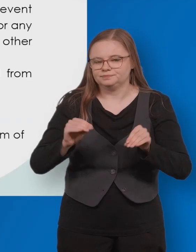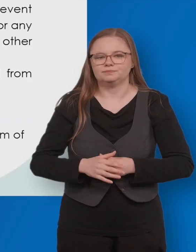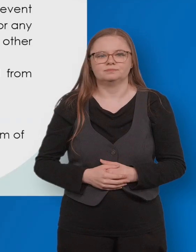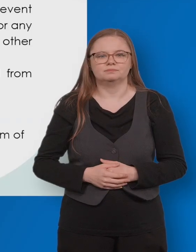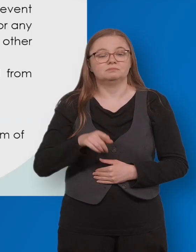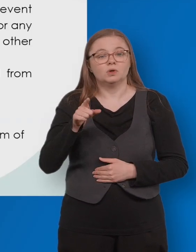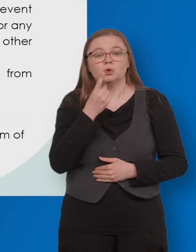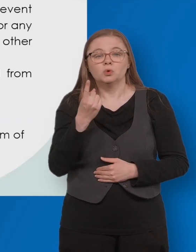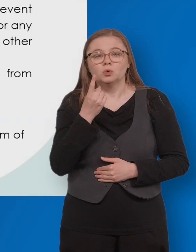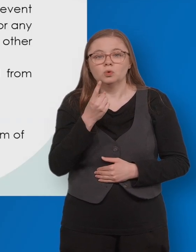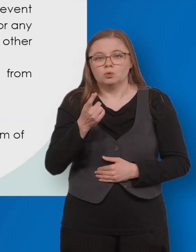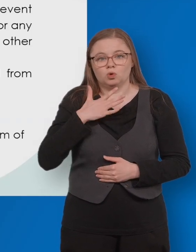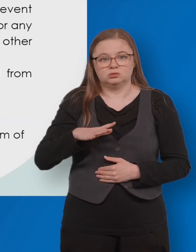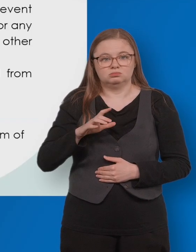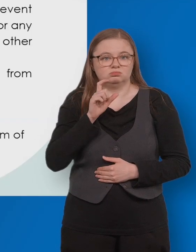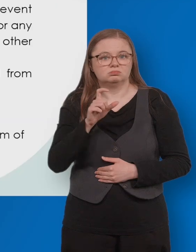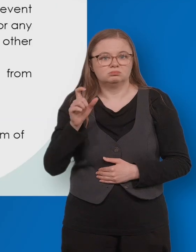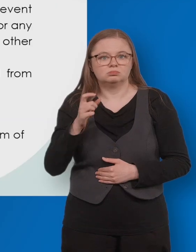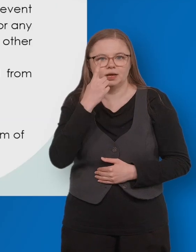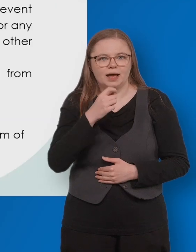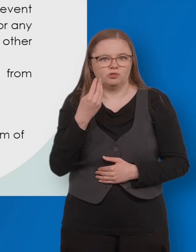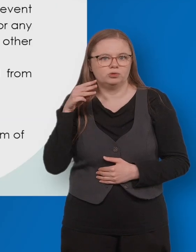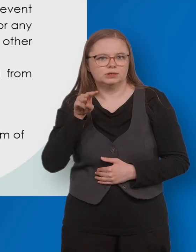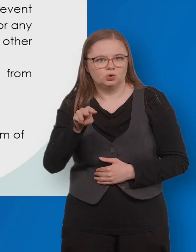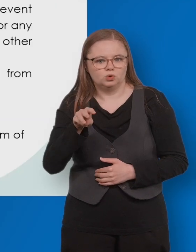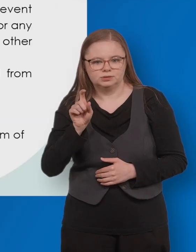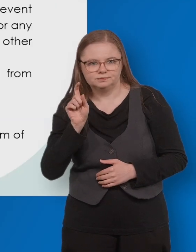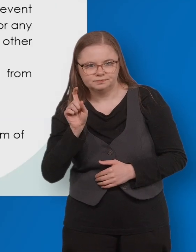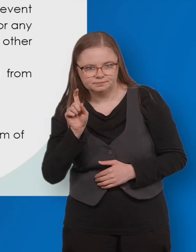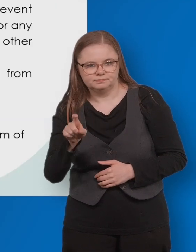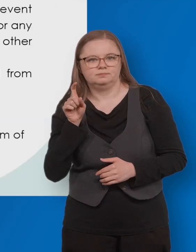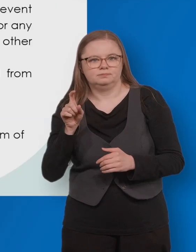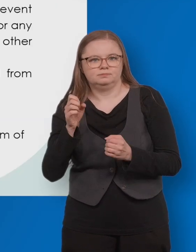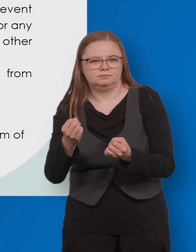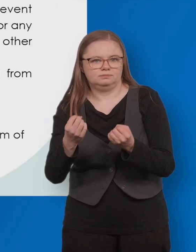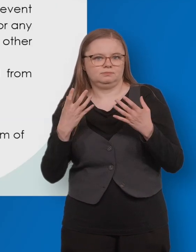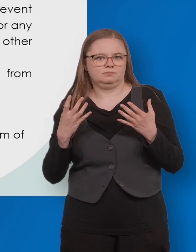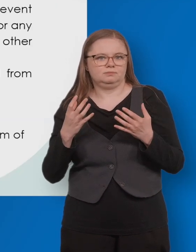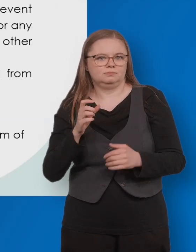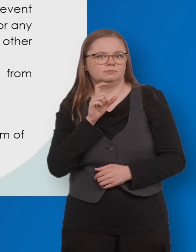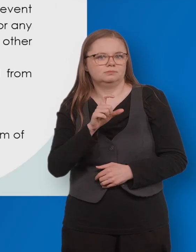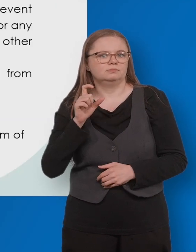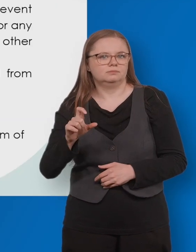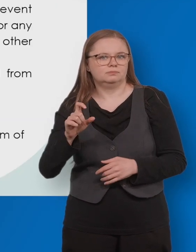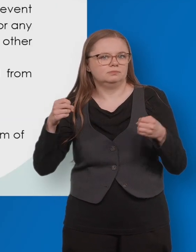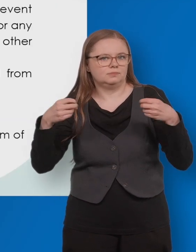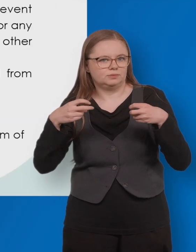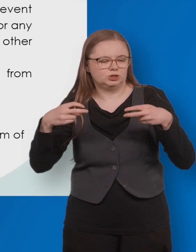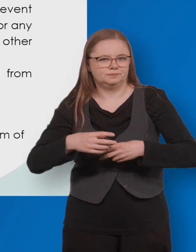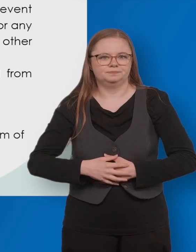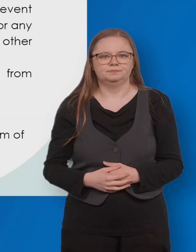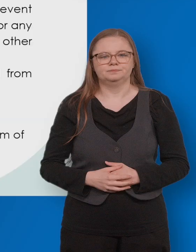to, you can activate closed captions by clicking on the three dots on your Zoom screen and selecting the